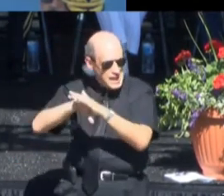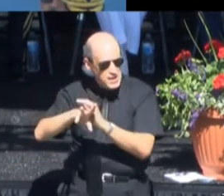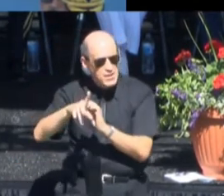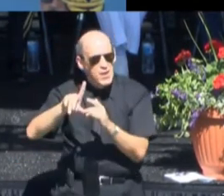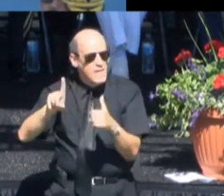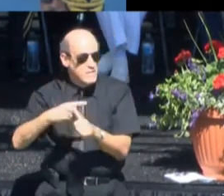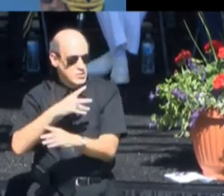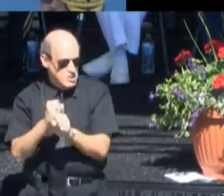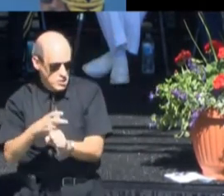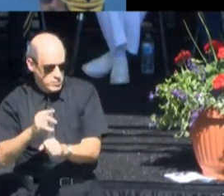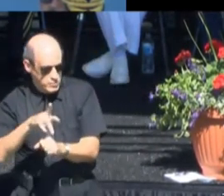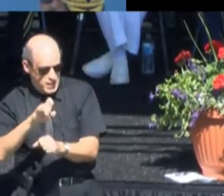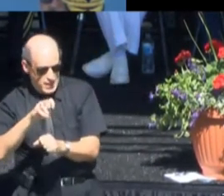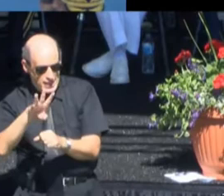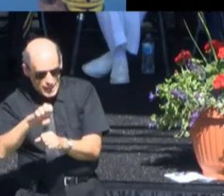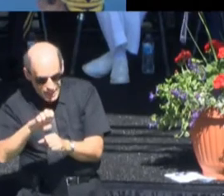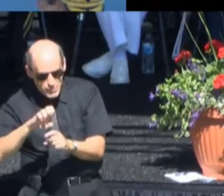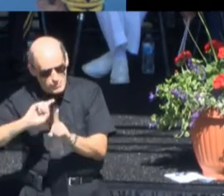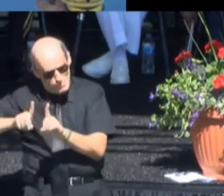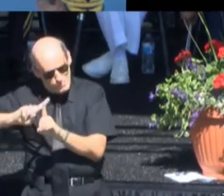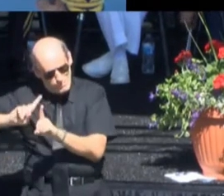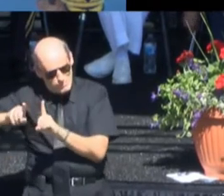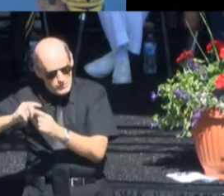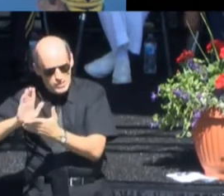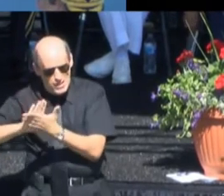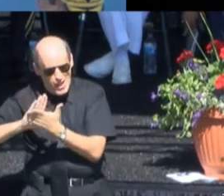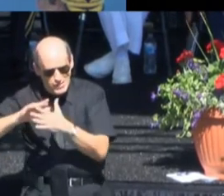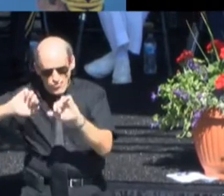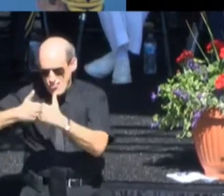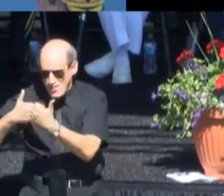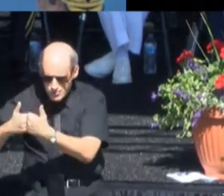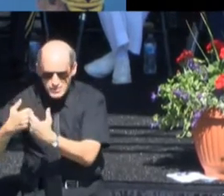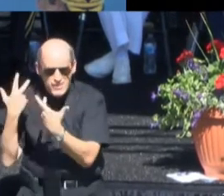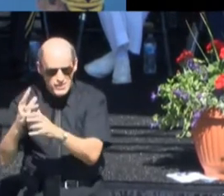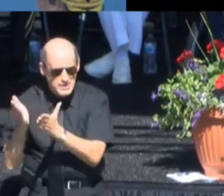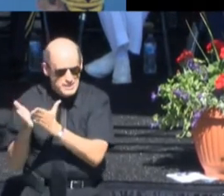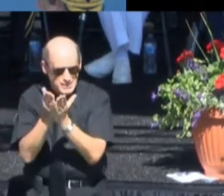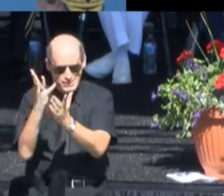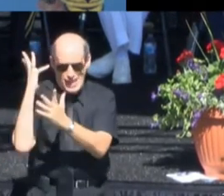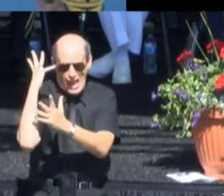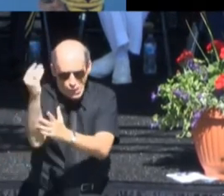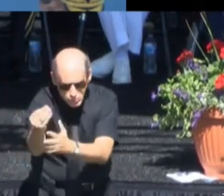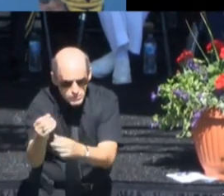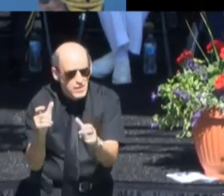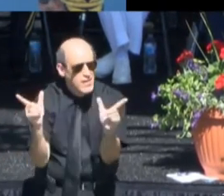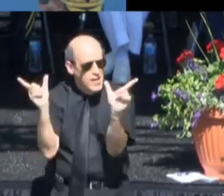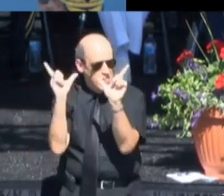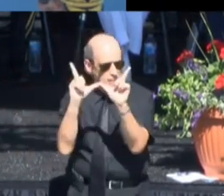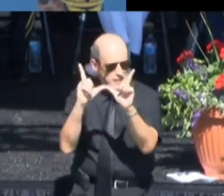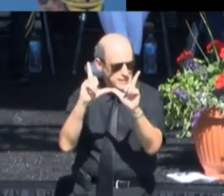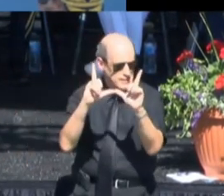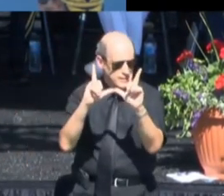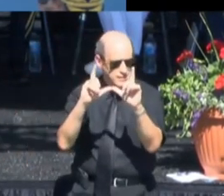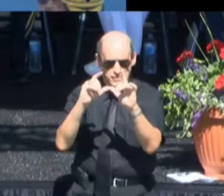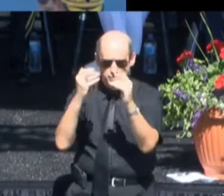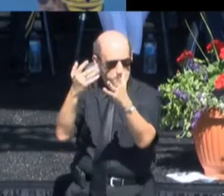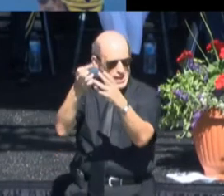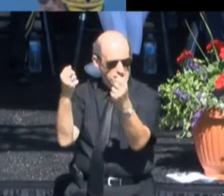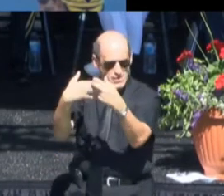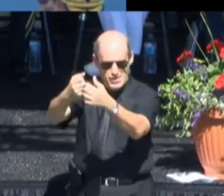year, all of the trails of academics, out to sea, licensing, and everything else in between.